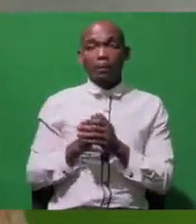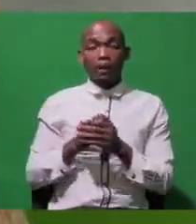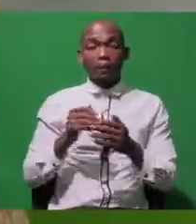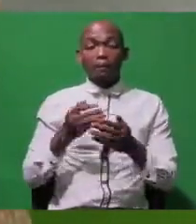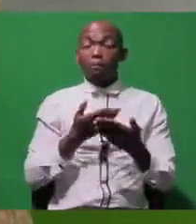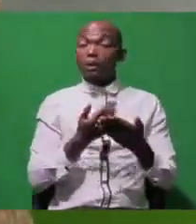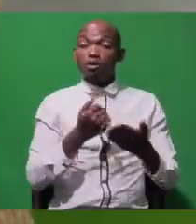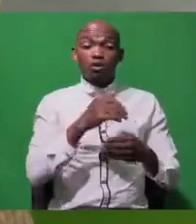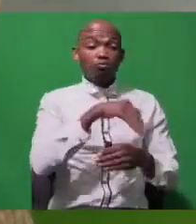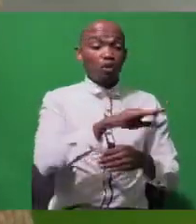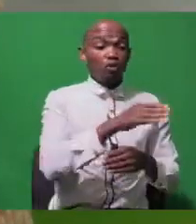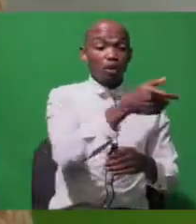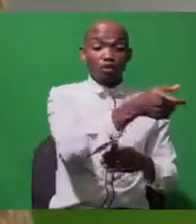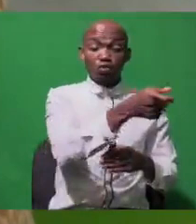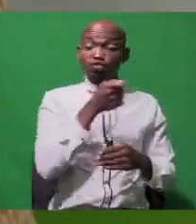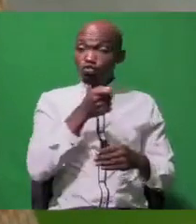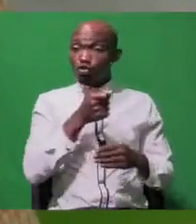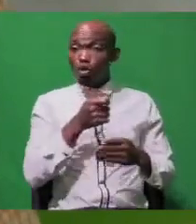You said that